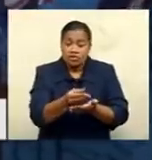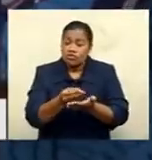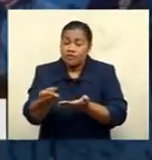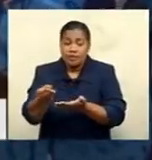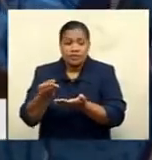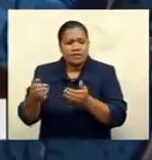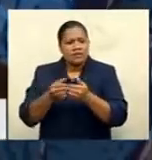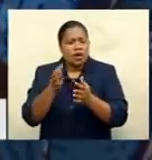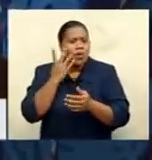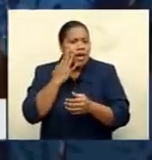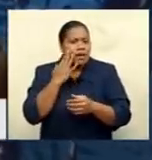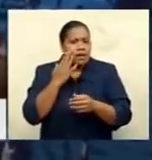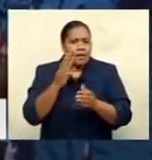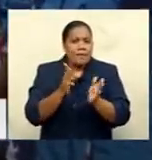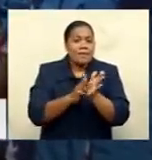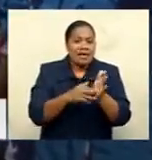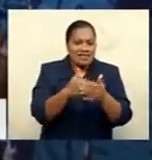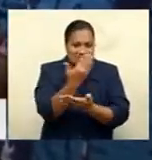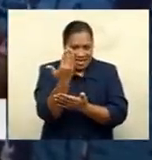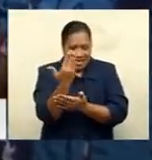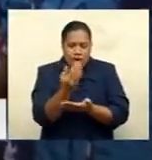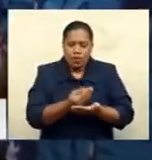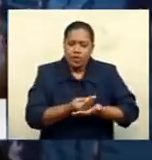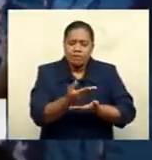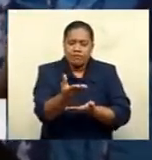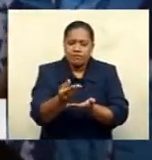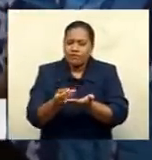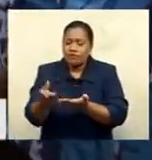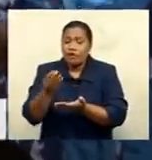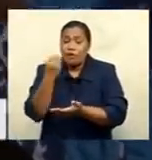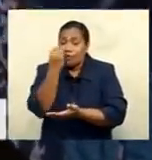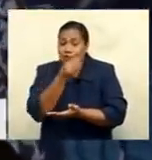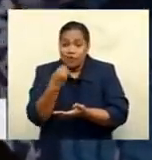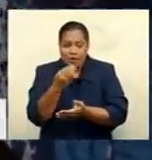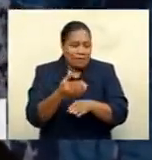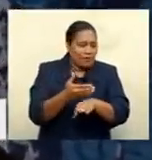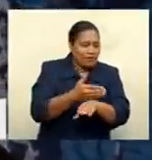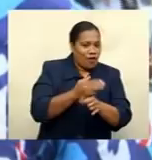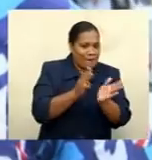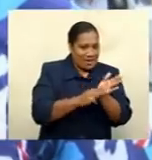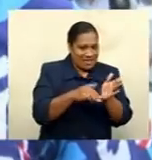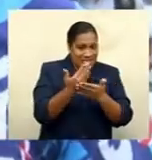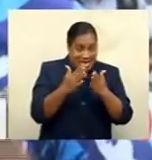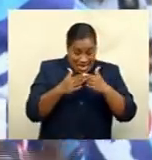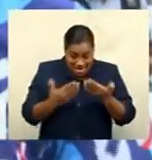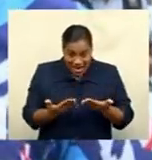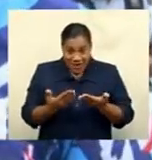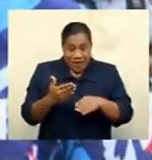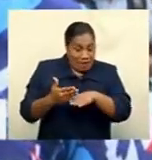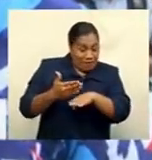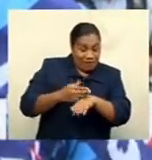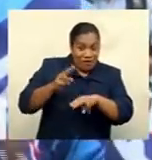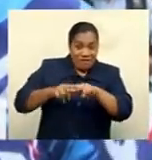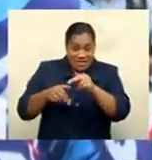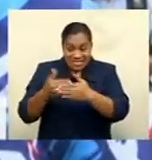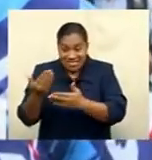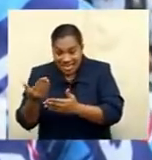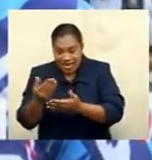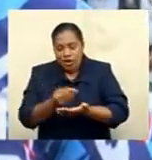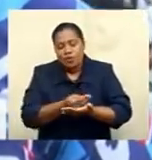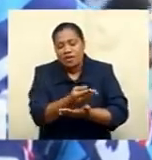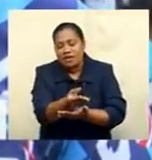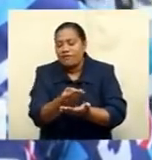had Mother's Day. We distributed food packs a day before Mother's Day, and now we are distributing food packs a day before Father's Day, at